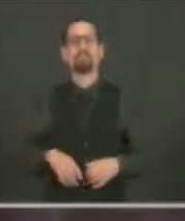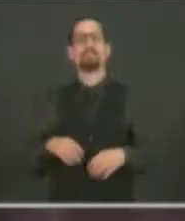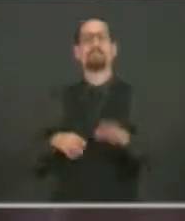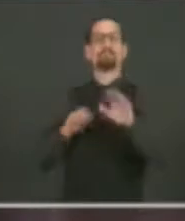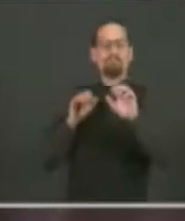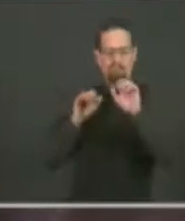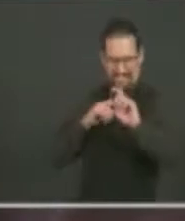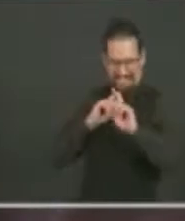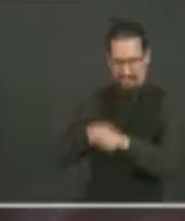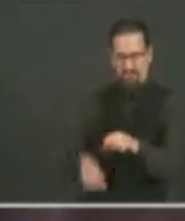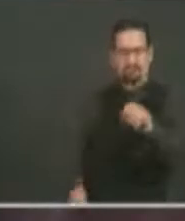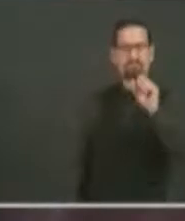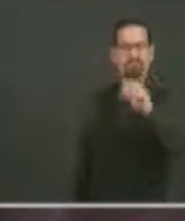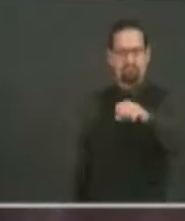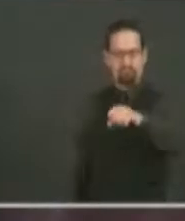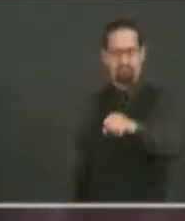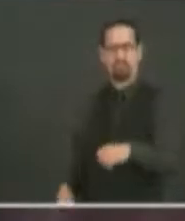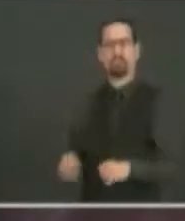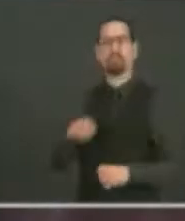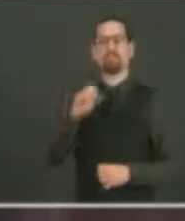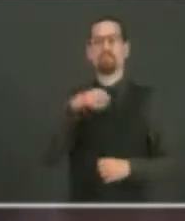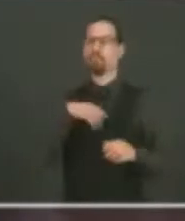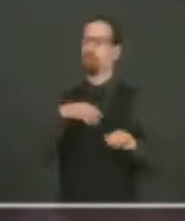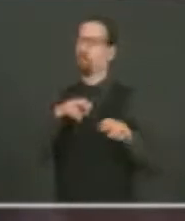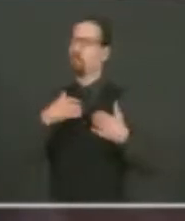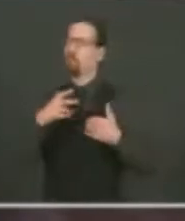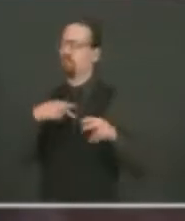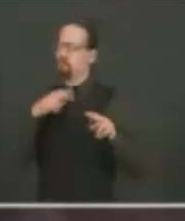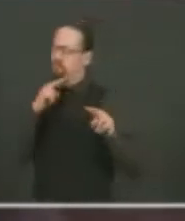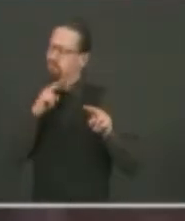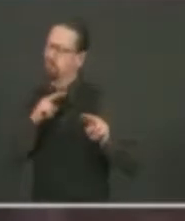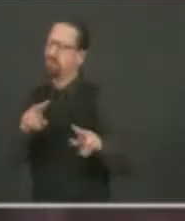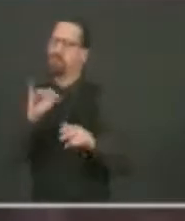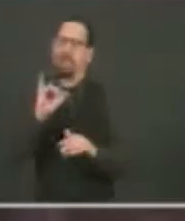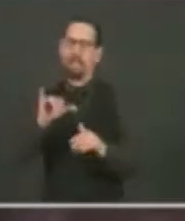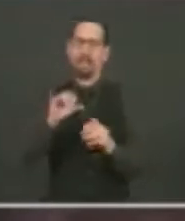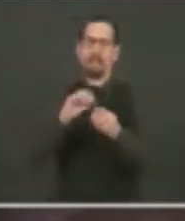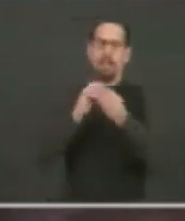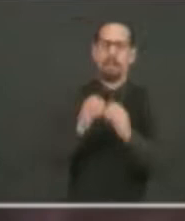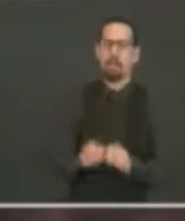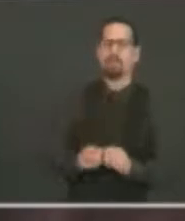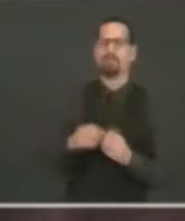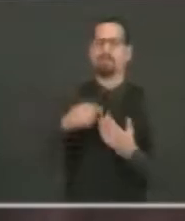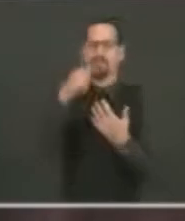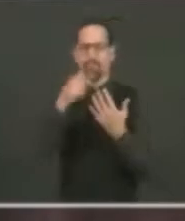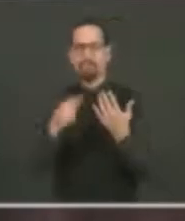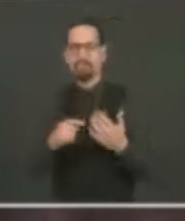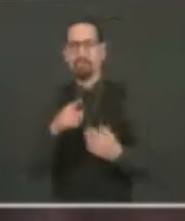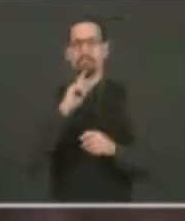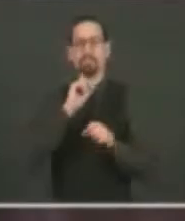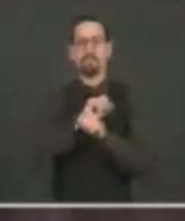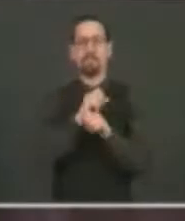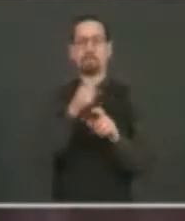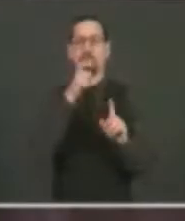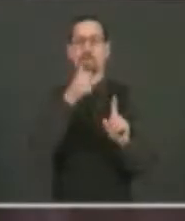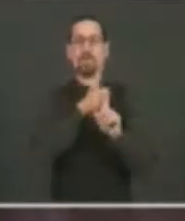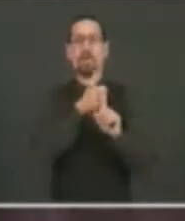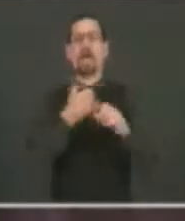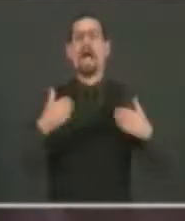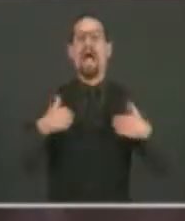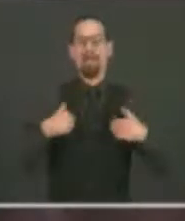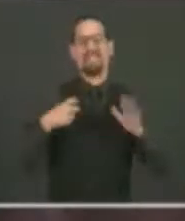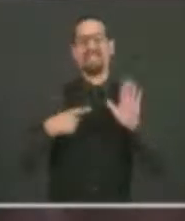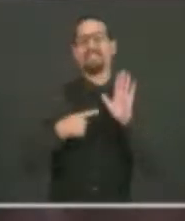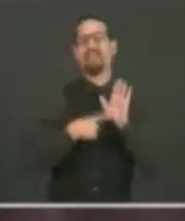track very closely what proportion of our cases are asymptomatic versus our cases